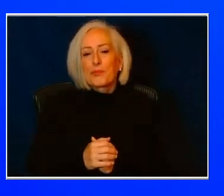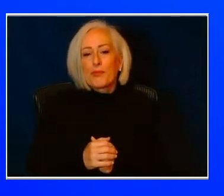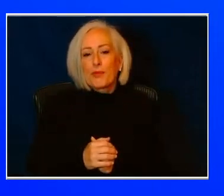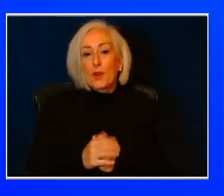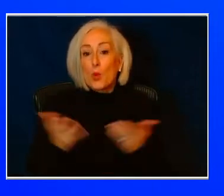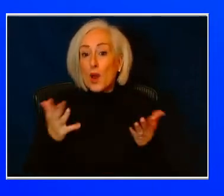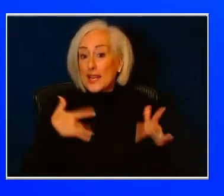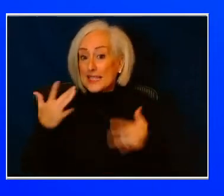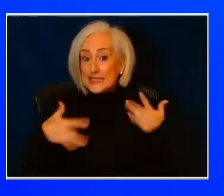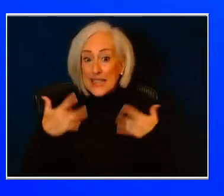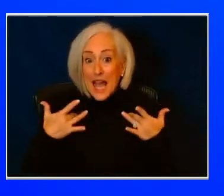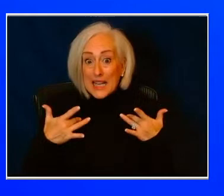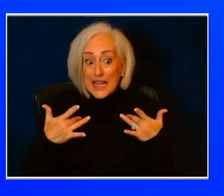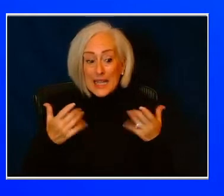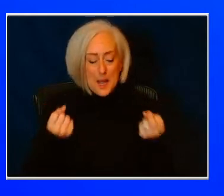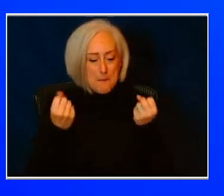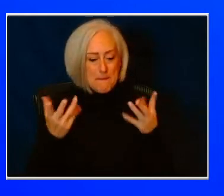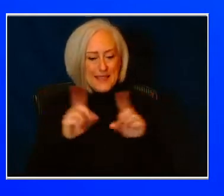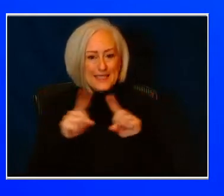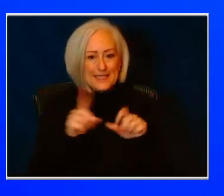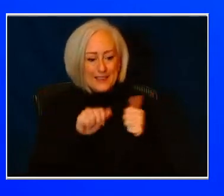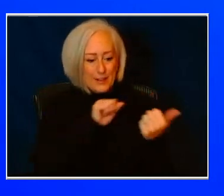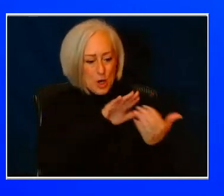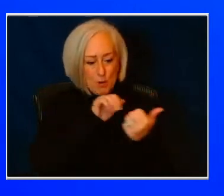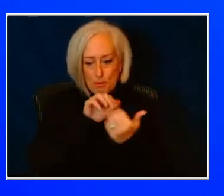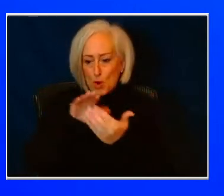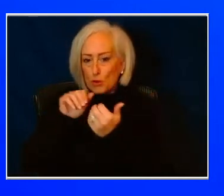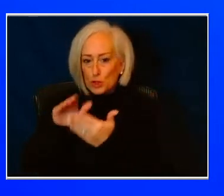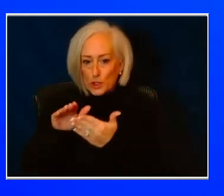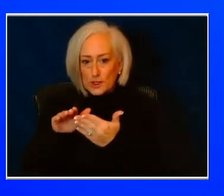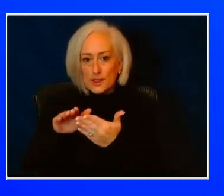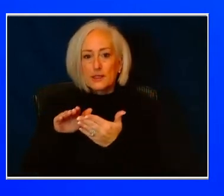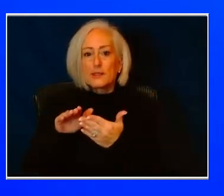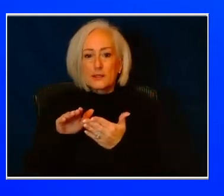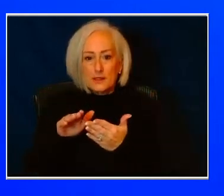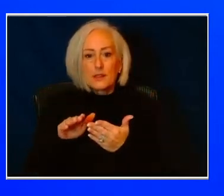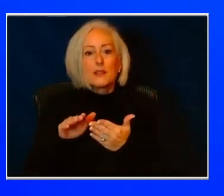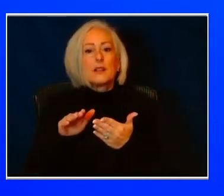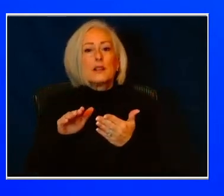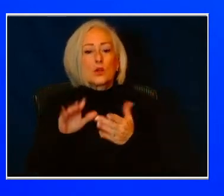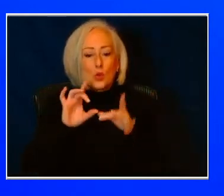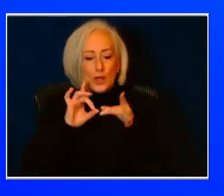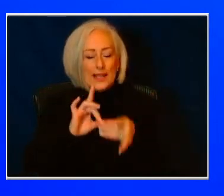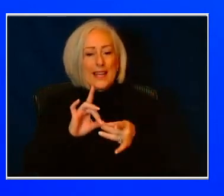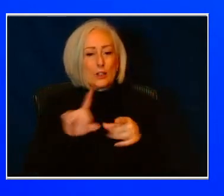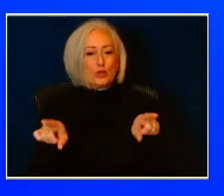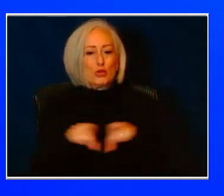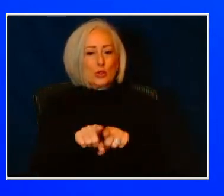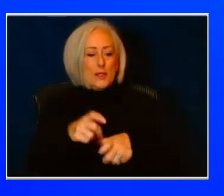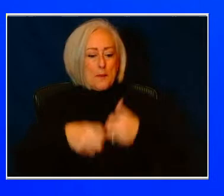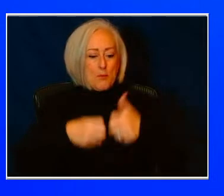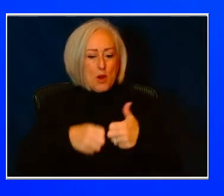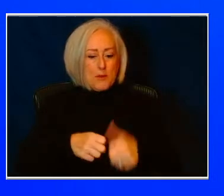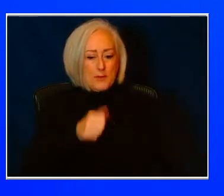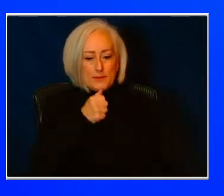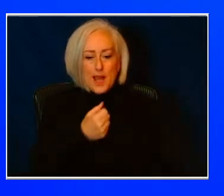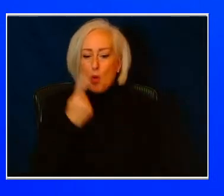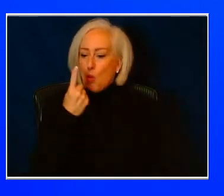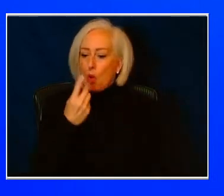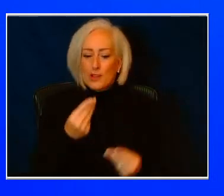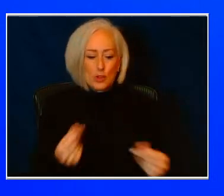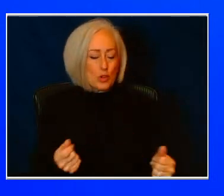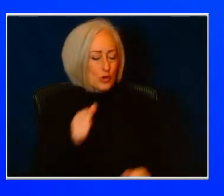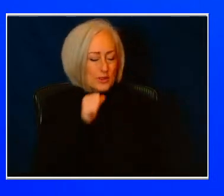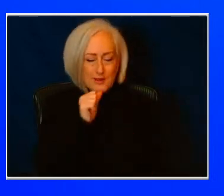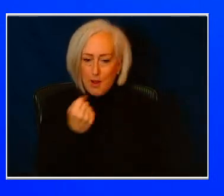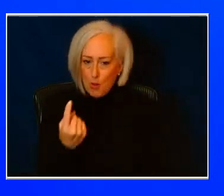that there are many different approaches that are sort of coming towards the same problem. So as opposed to just one type of solution. So I think